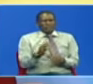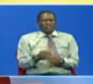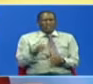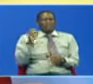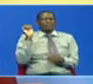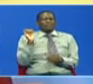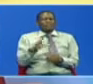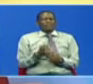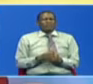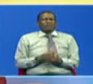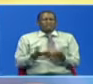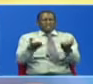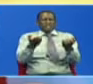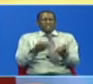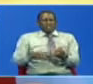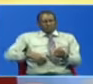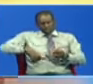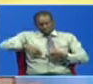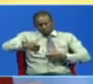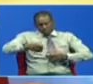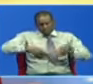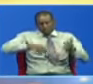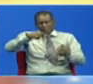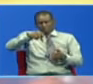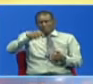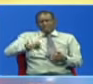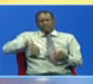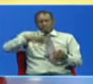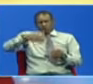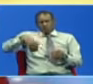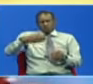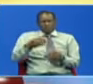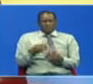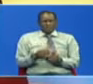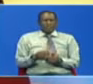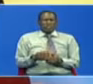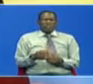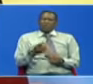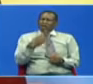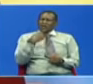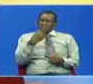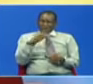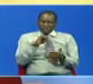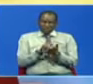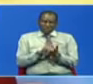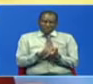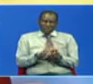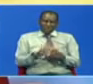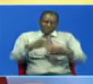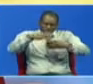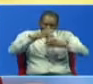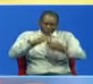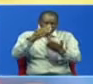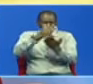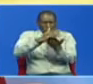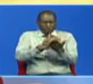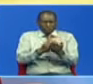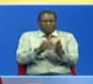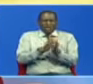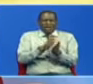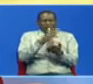expensive. They need to be replaced all the time. I mentioned our testing program and some of